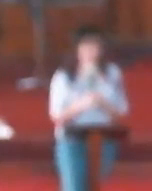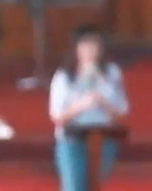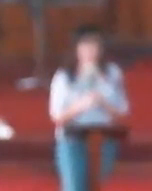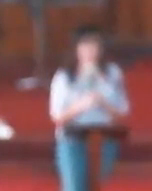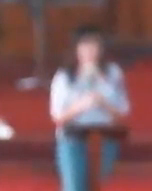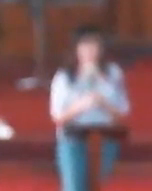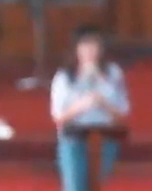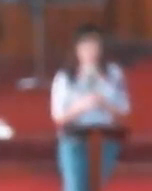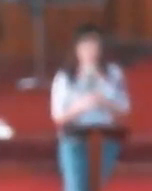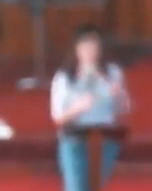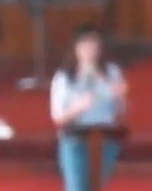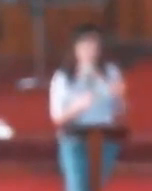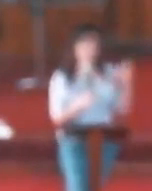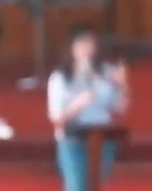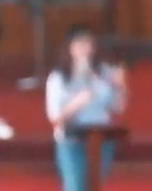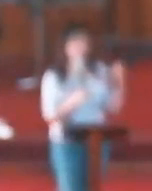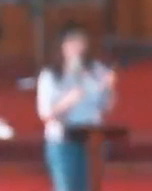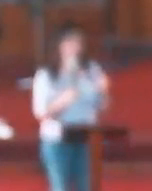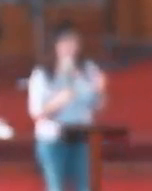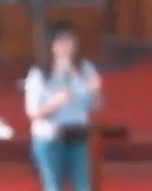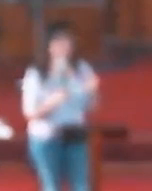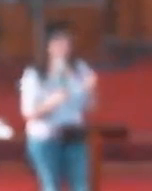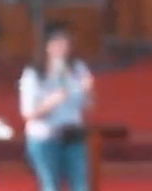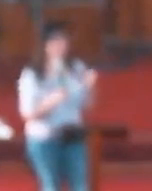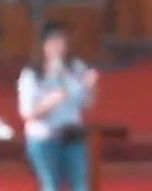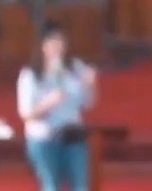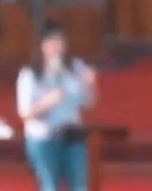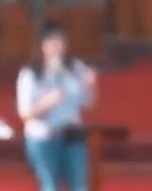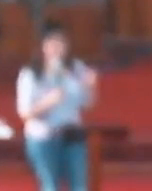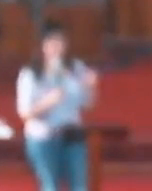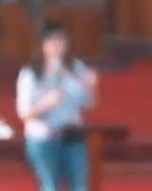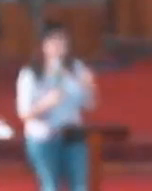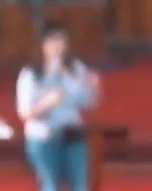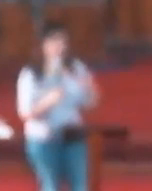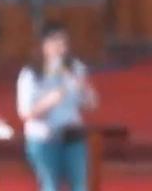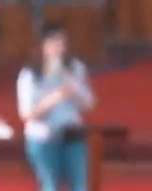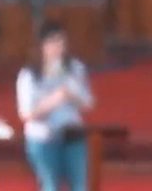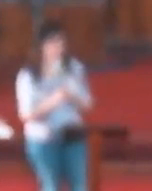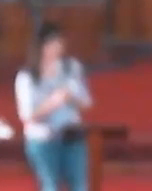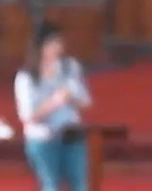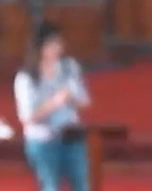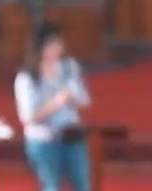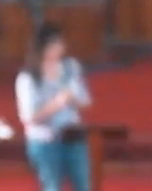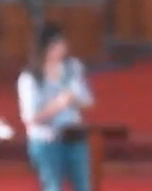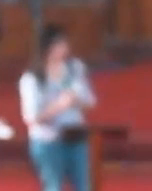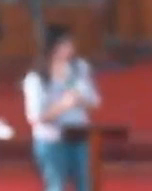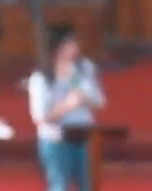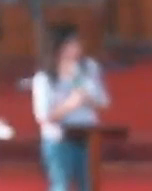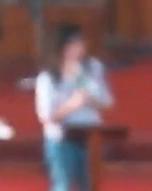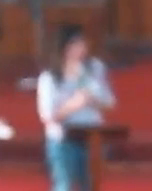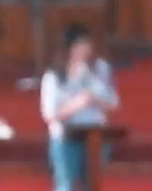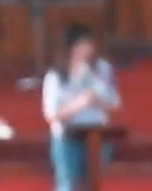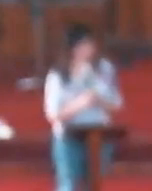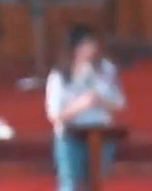que Dios hace. Yeah, we have to be careful not to appropriate ourselves and just do things that God says we can do.